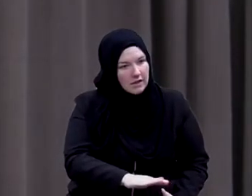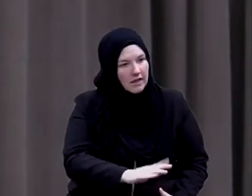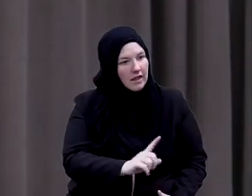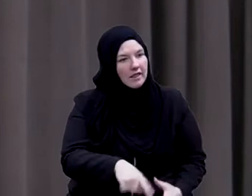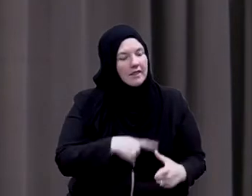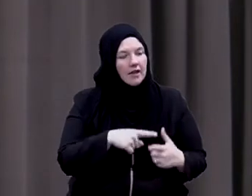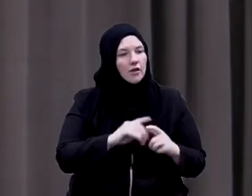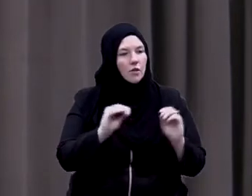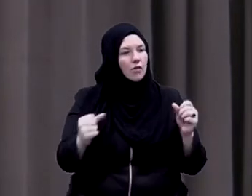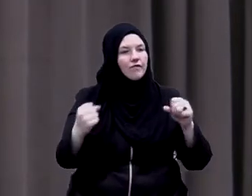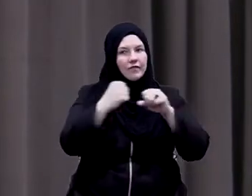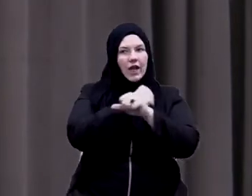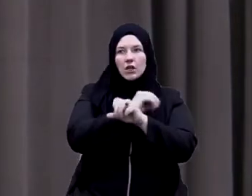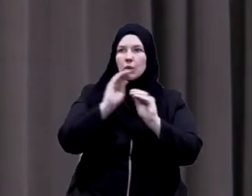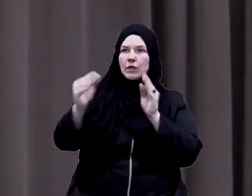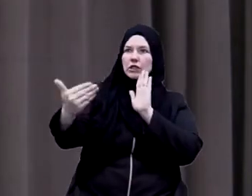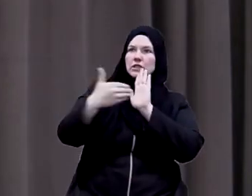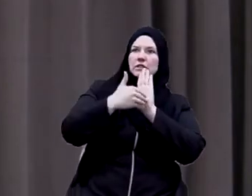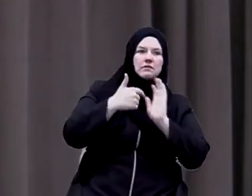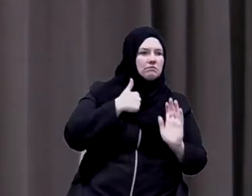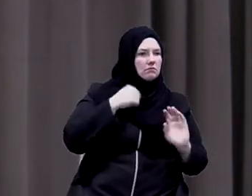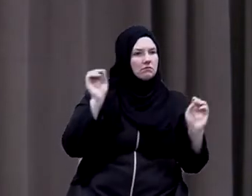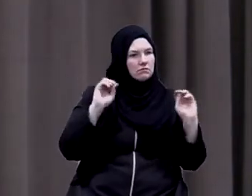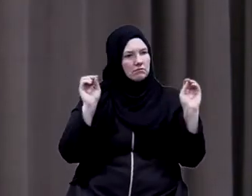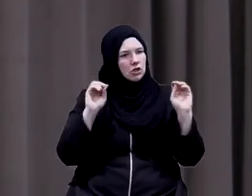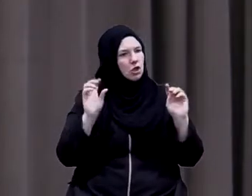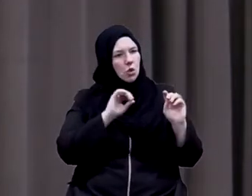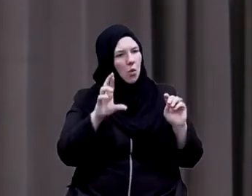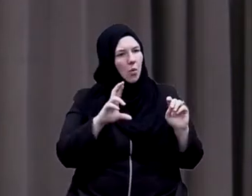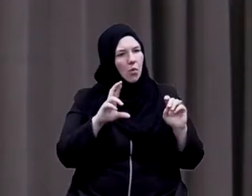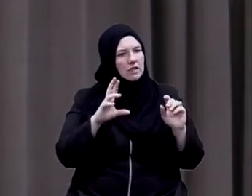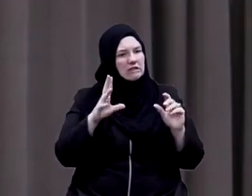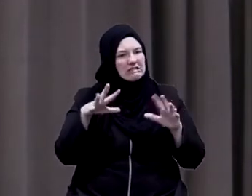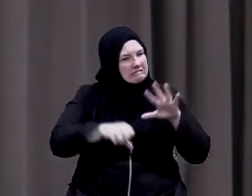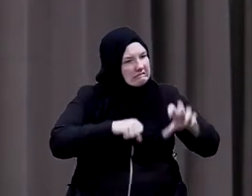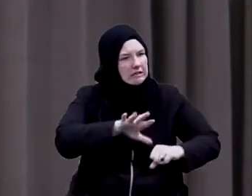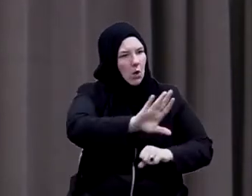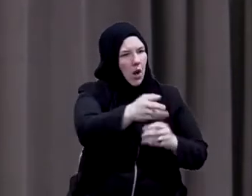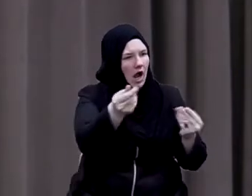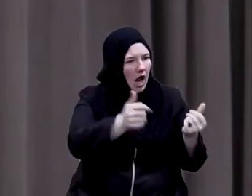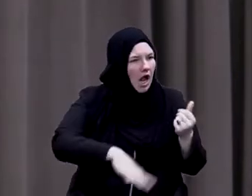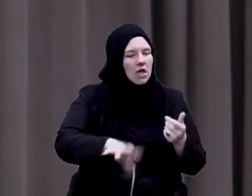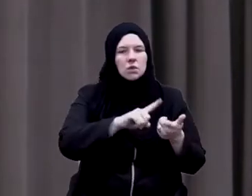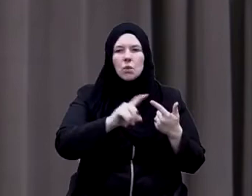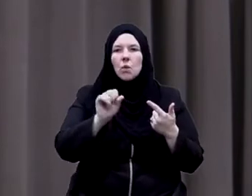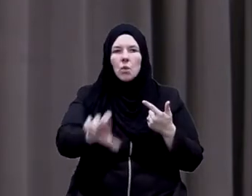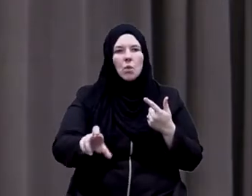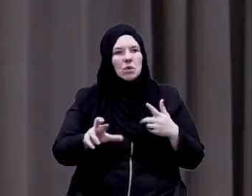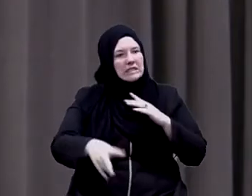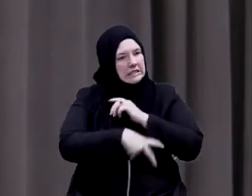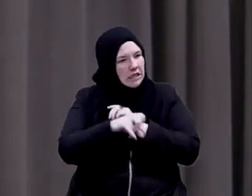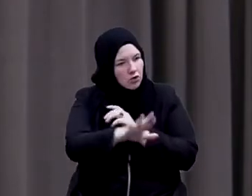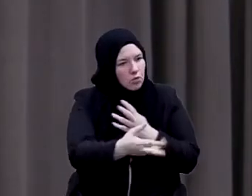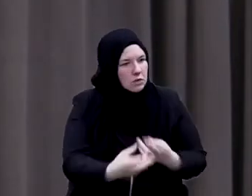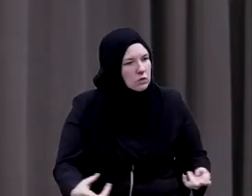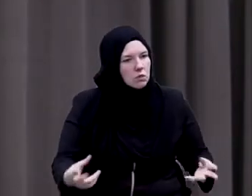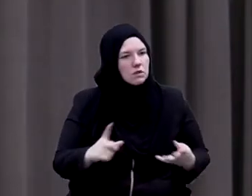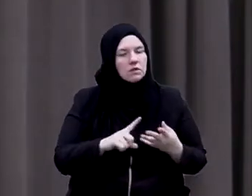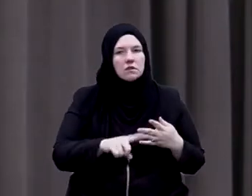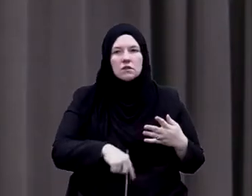fight. Nobody is attacking you. Nobody is grabbing your land or stealing your resources, or they